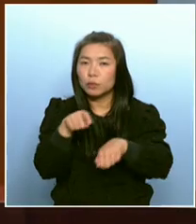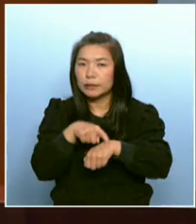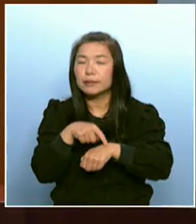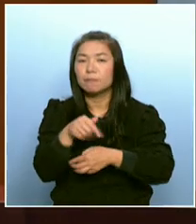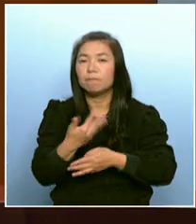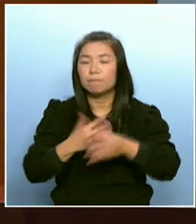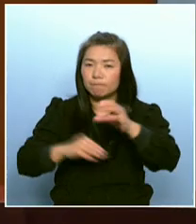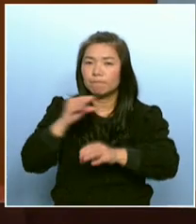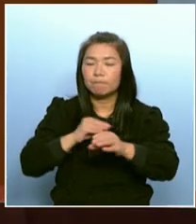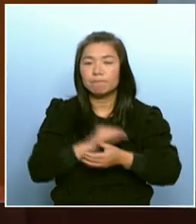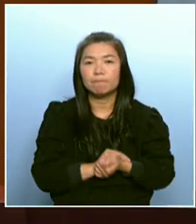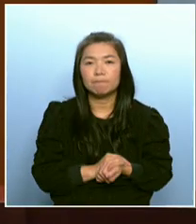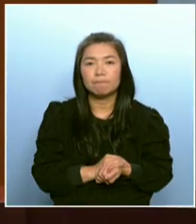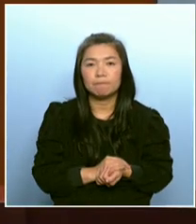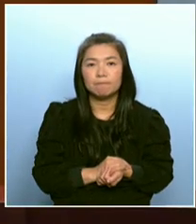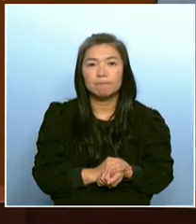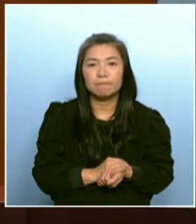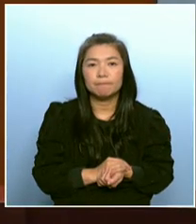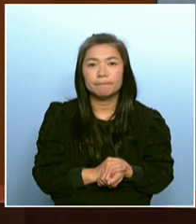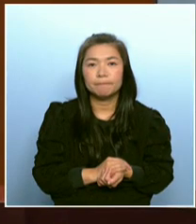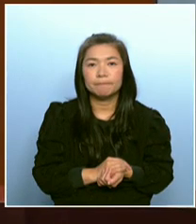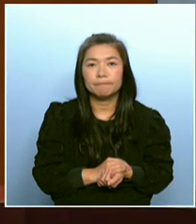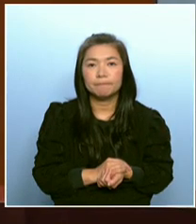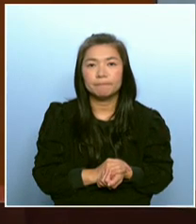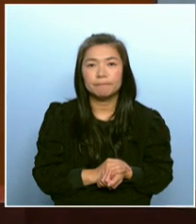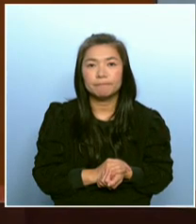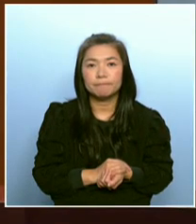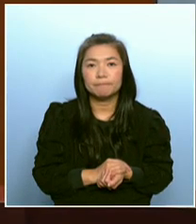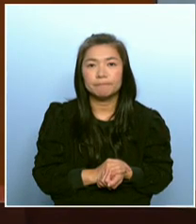these kind of facilities can be built concurrently.